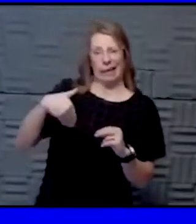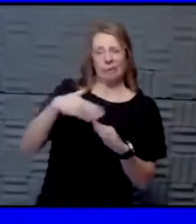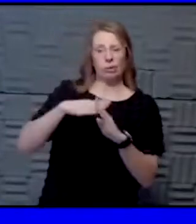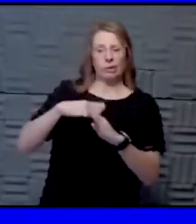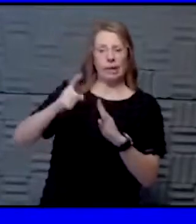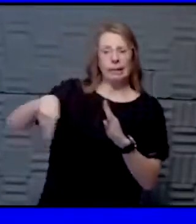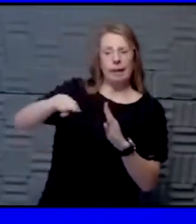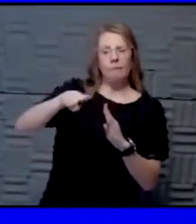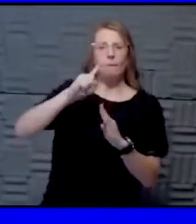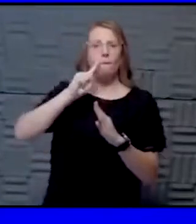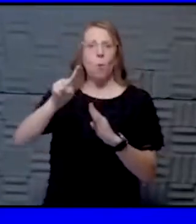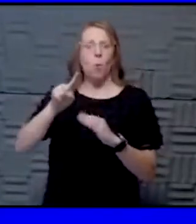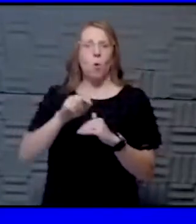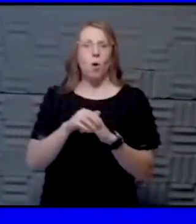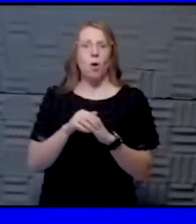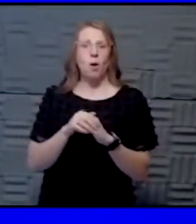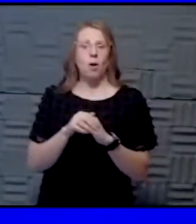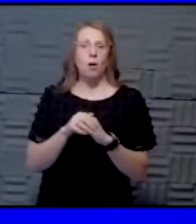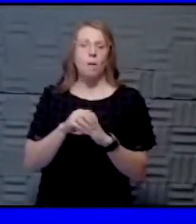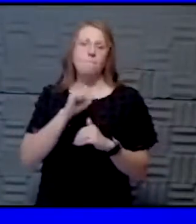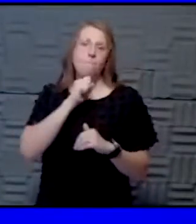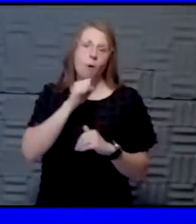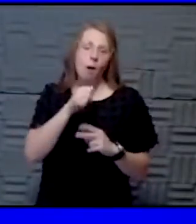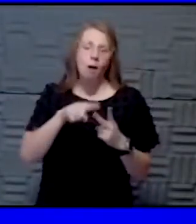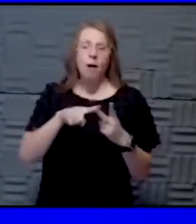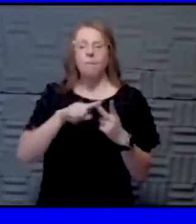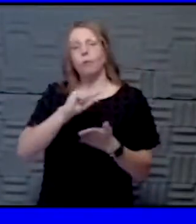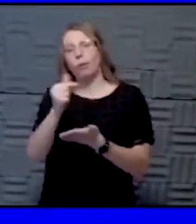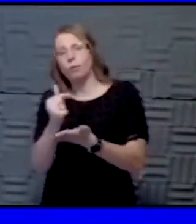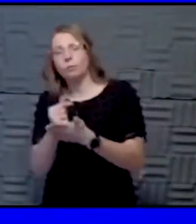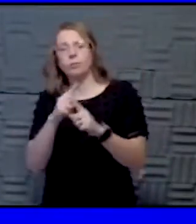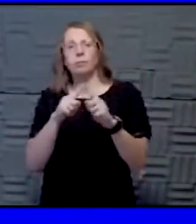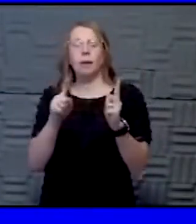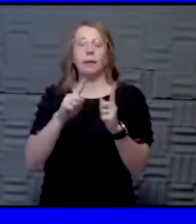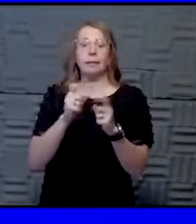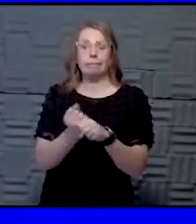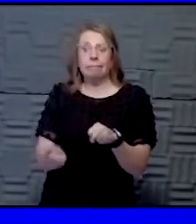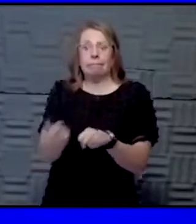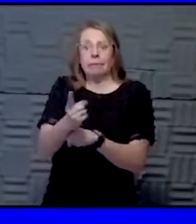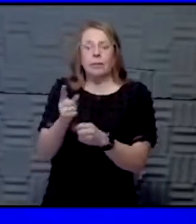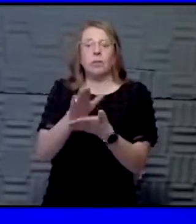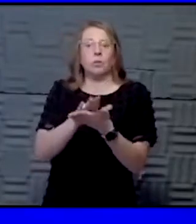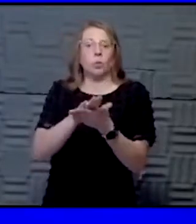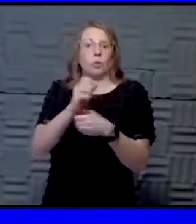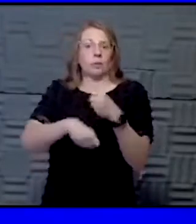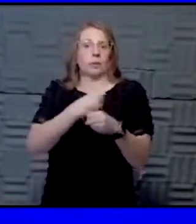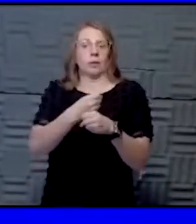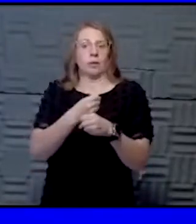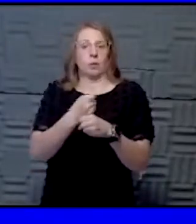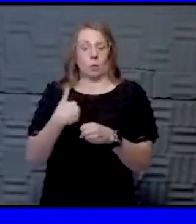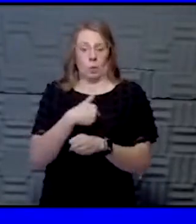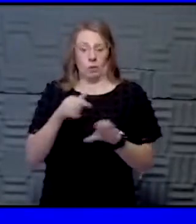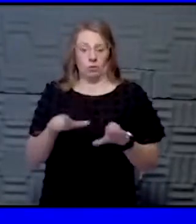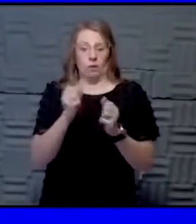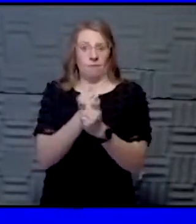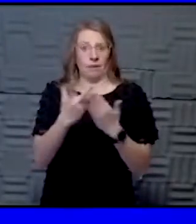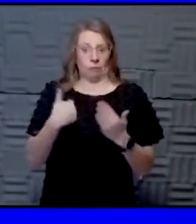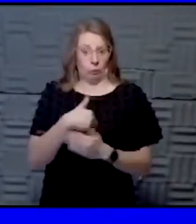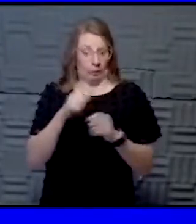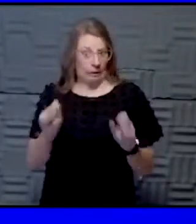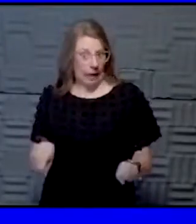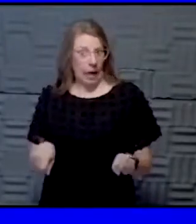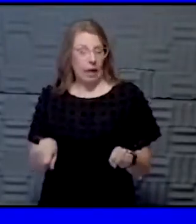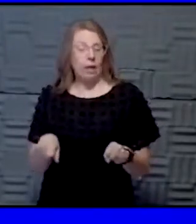them for prom and graduation, but moving into the next school year, if we can do everything that we can to try and